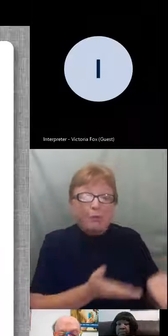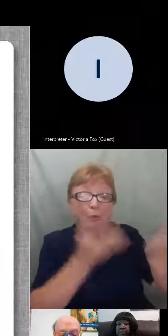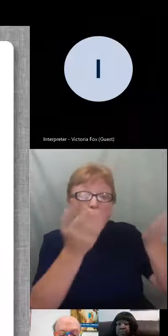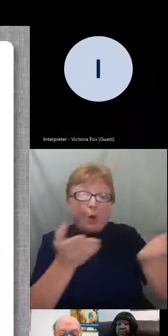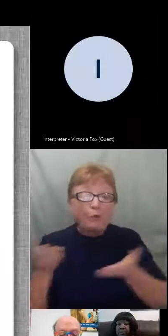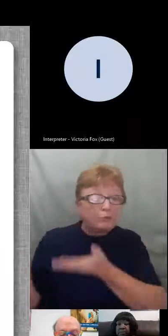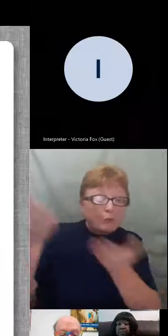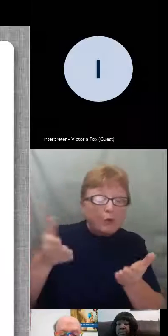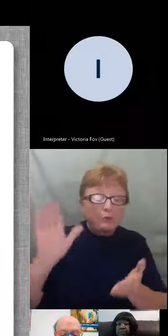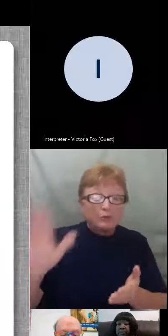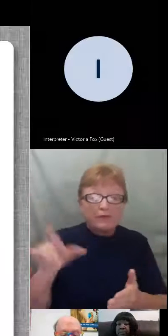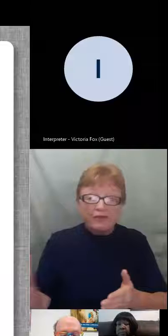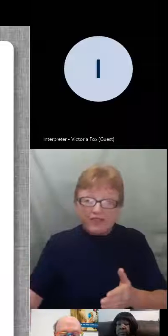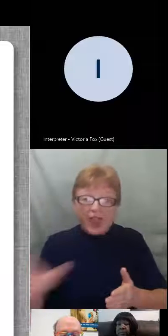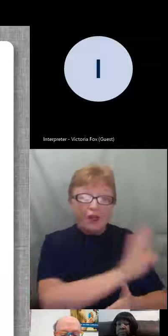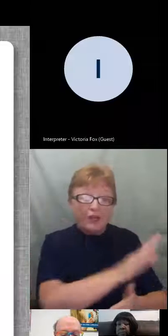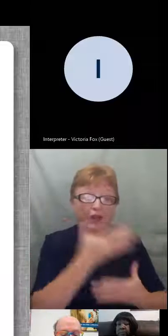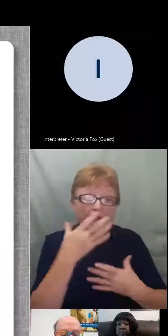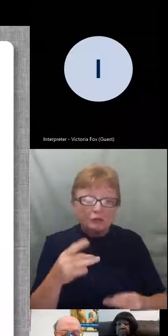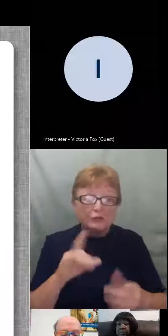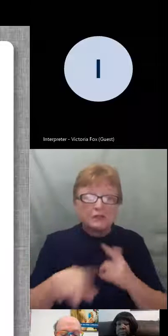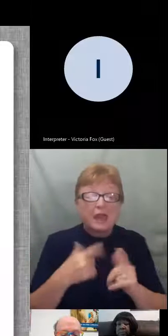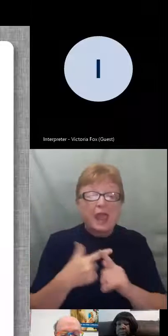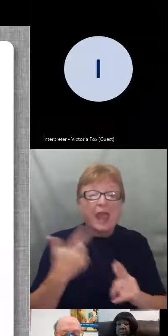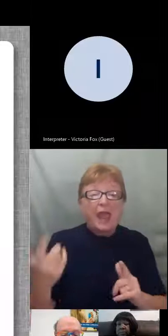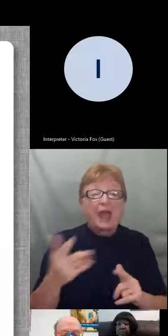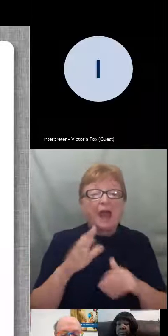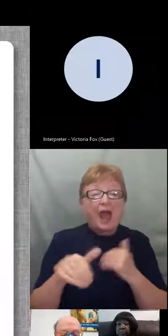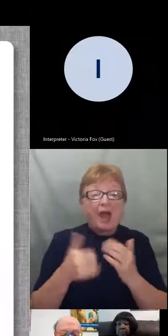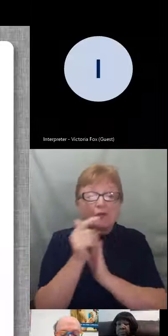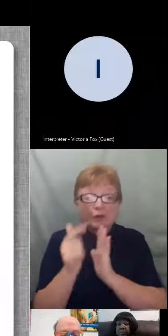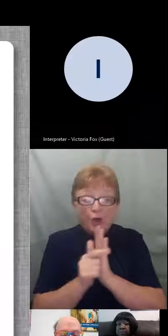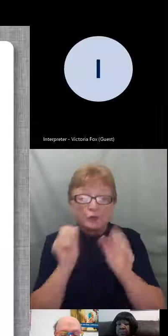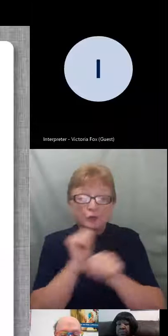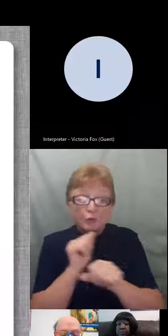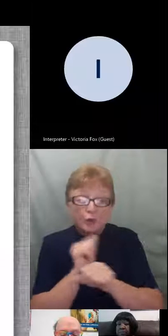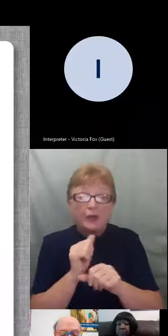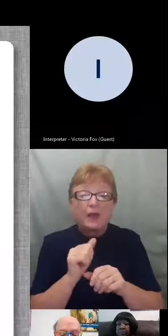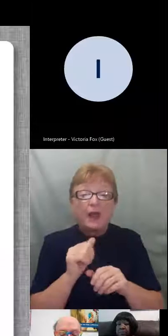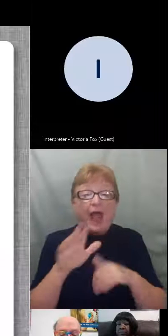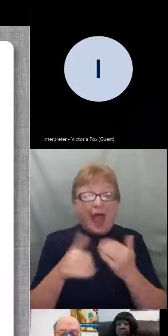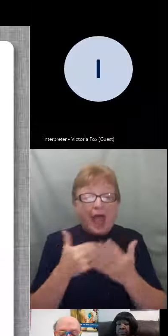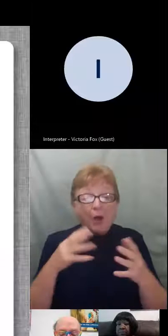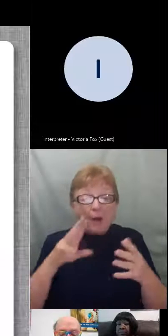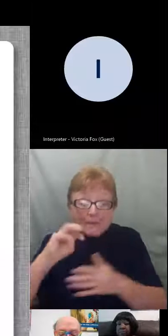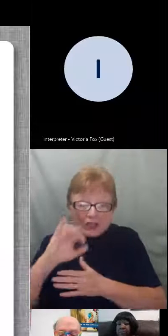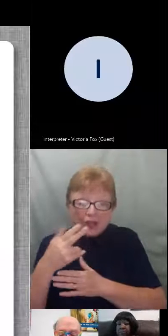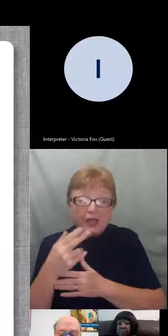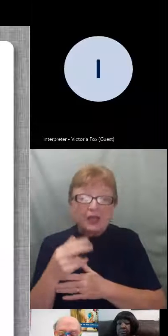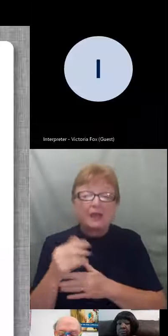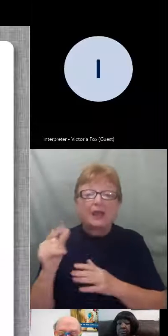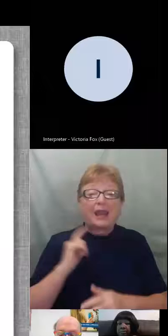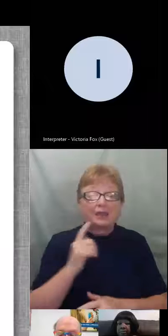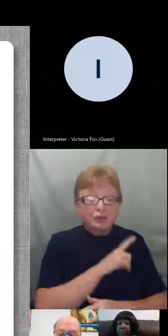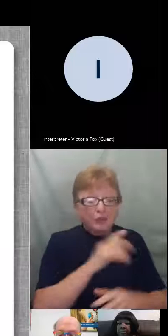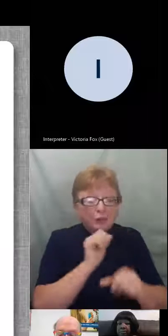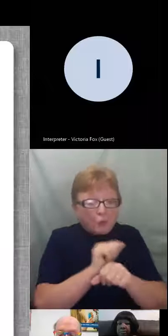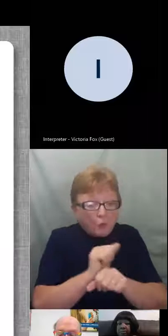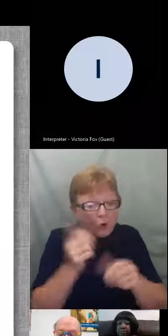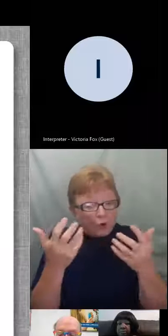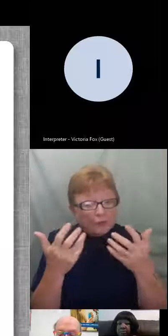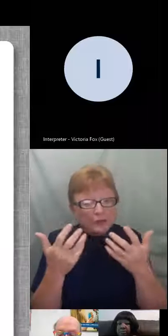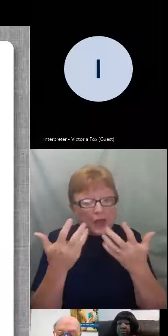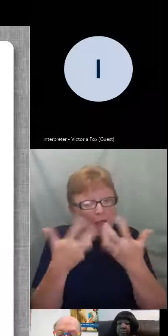redistricting laws, and how the Michigan legislature works. This slide includes a link to the Michigan U.S.